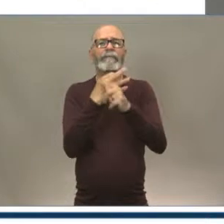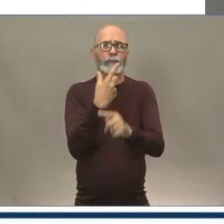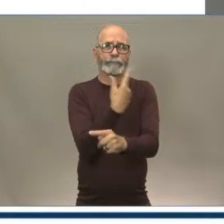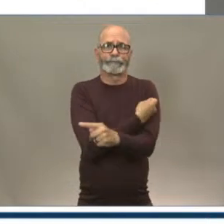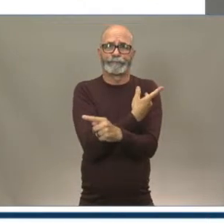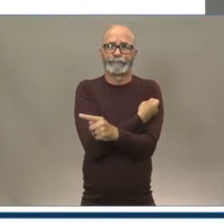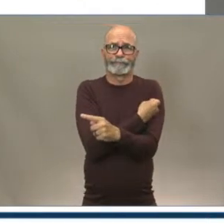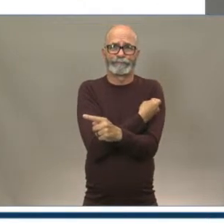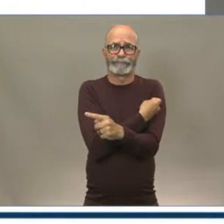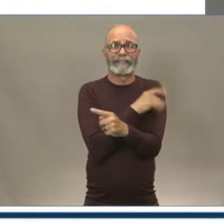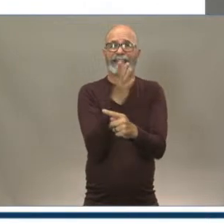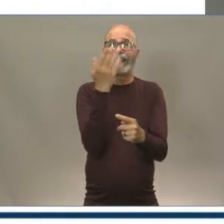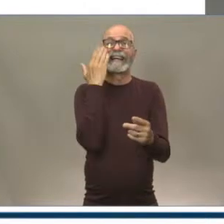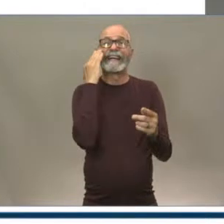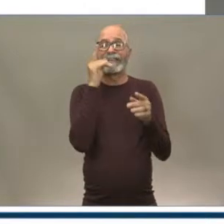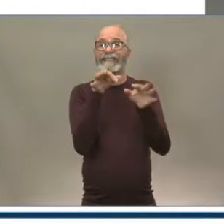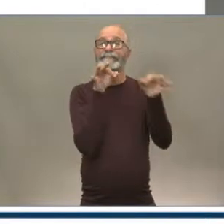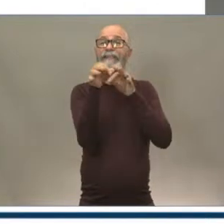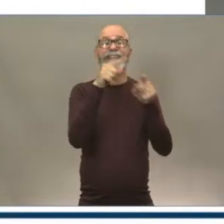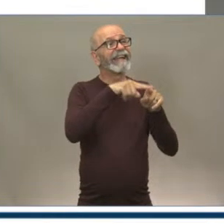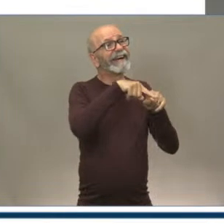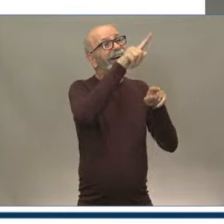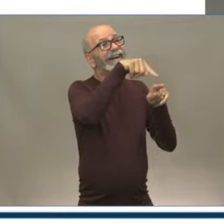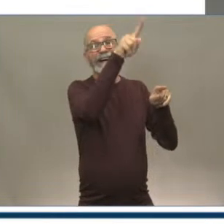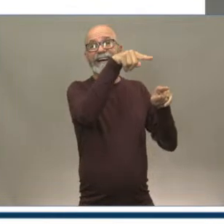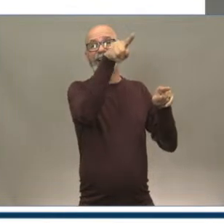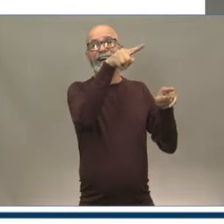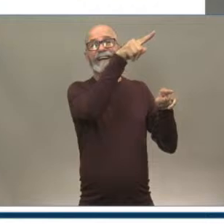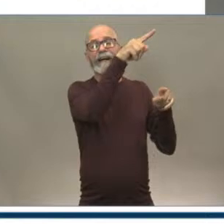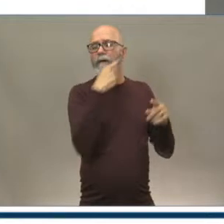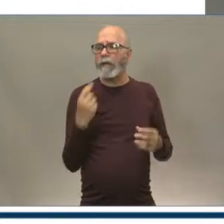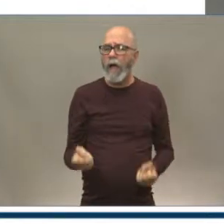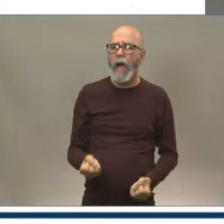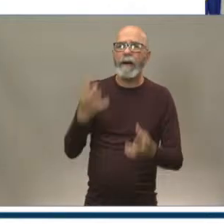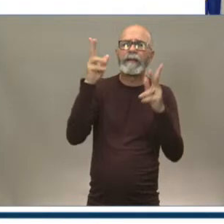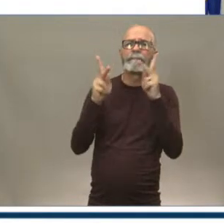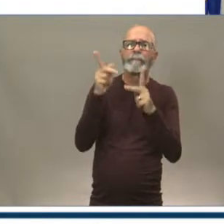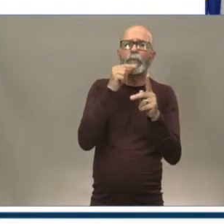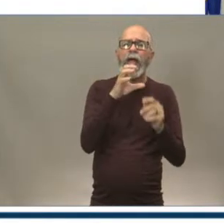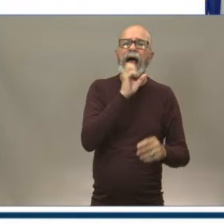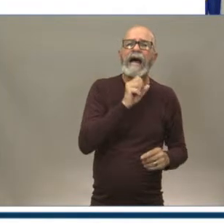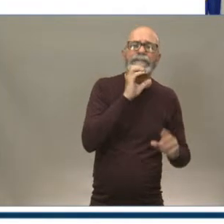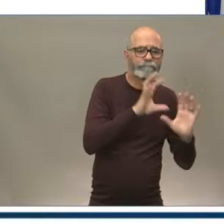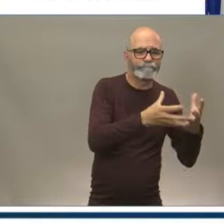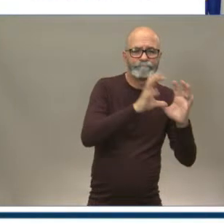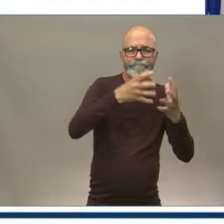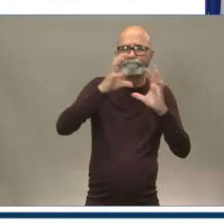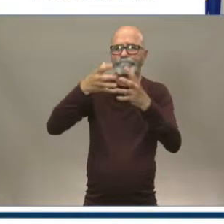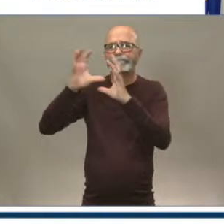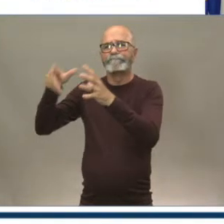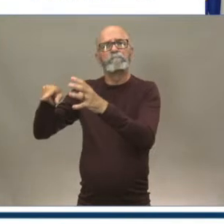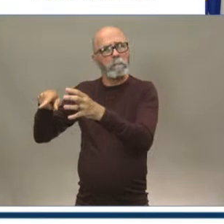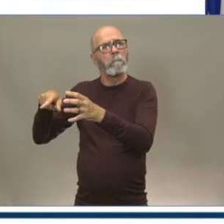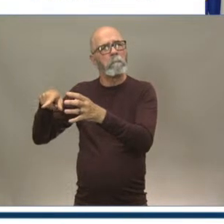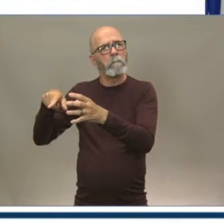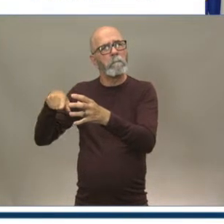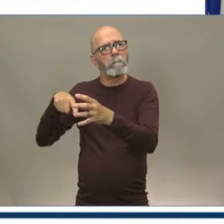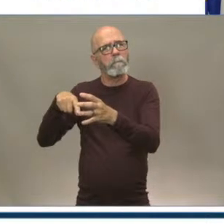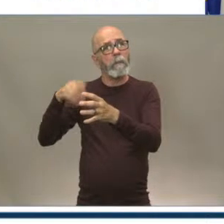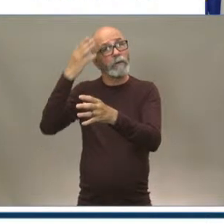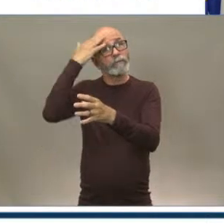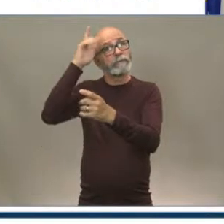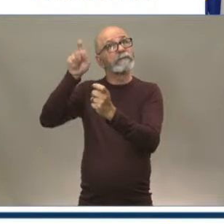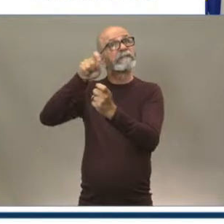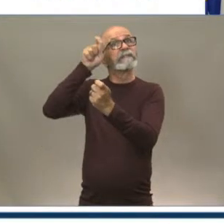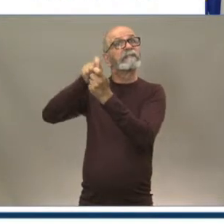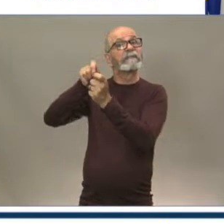when they're going to be able to be start to be opened up for their vaccine. We can't tell you a specific day, but given a